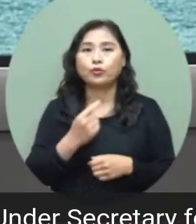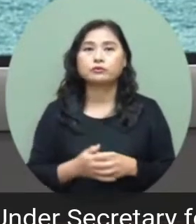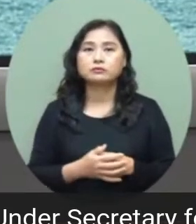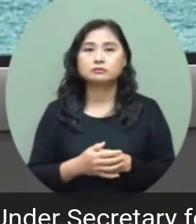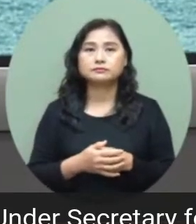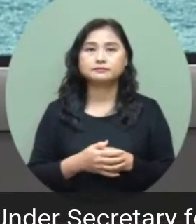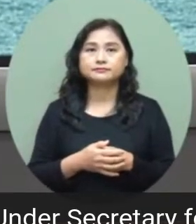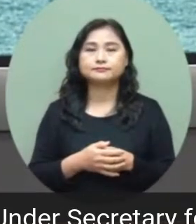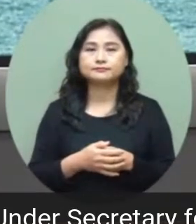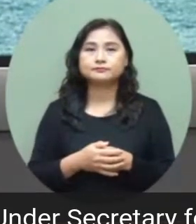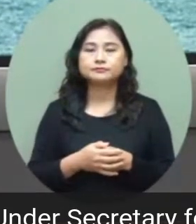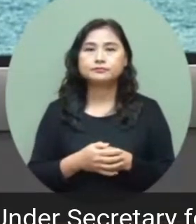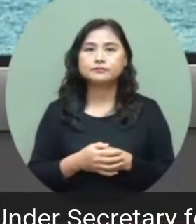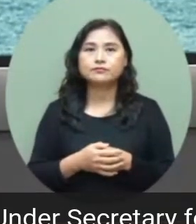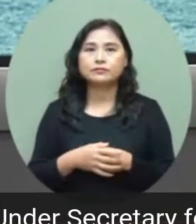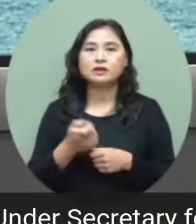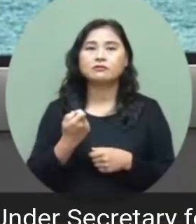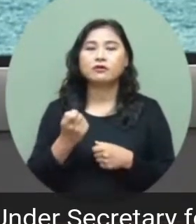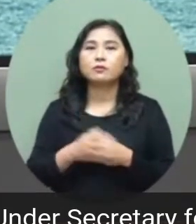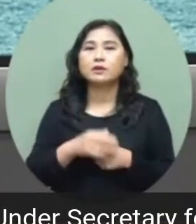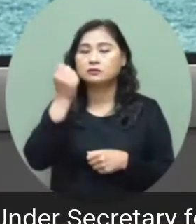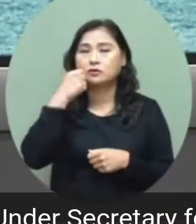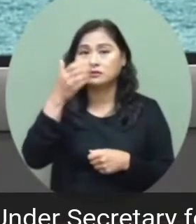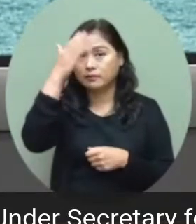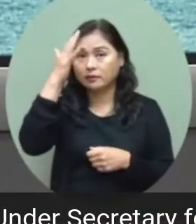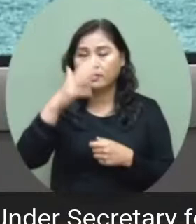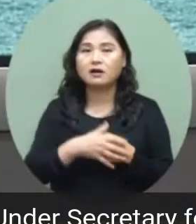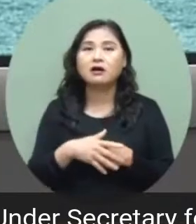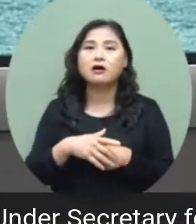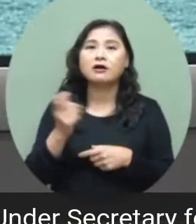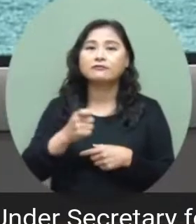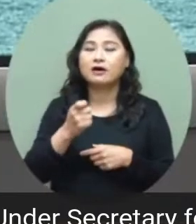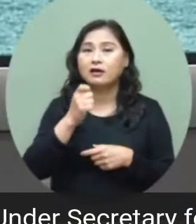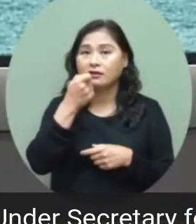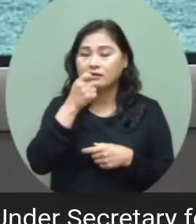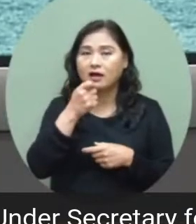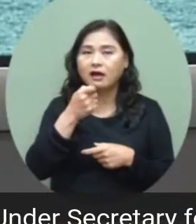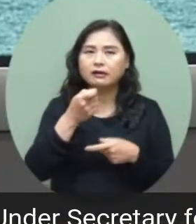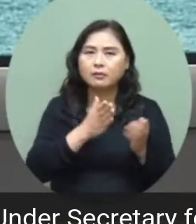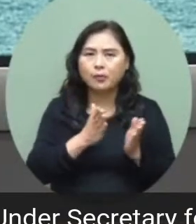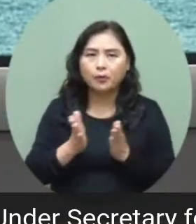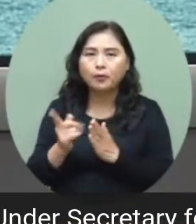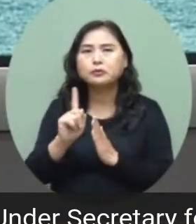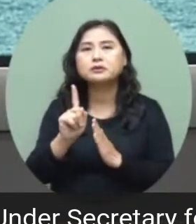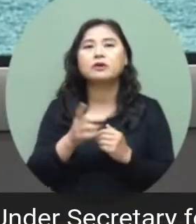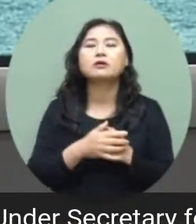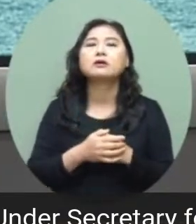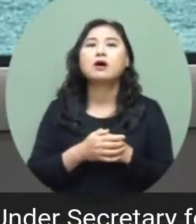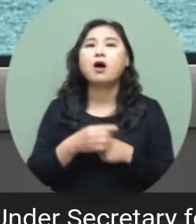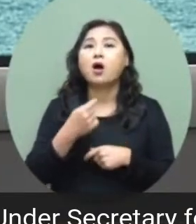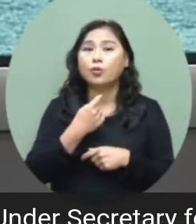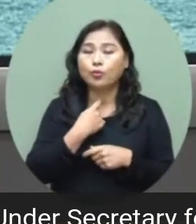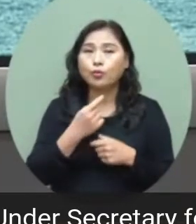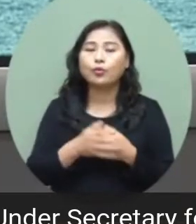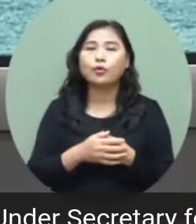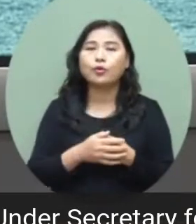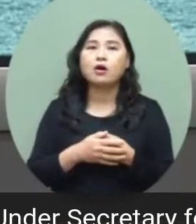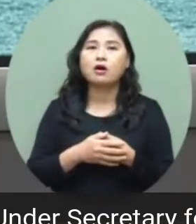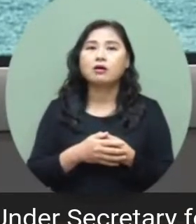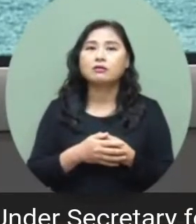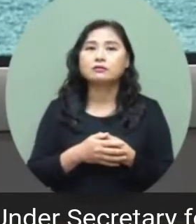with them RAT kits on their next visit. And in order to help elderly people understand how to do